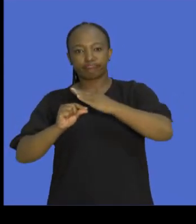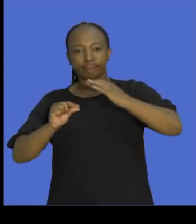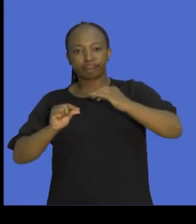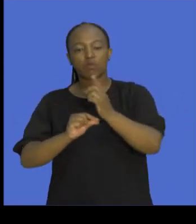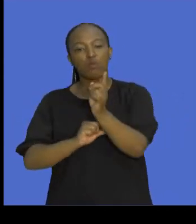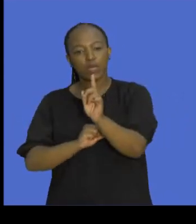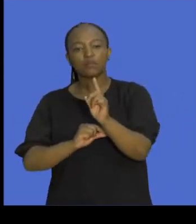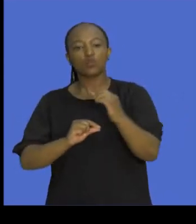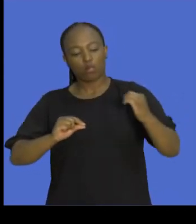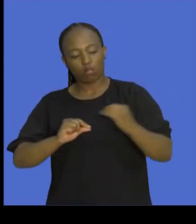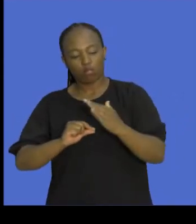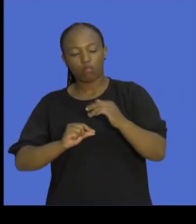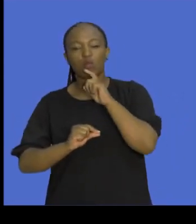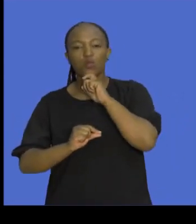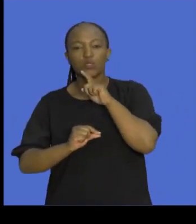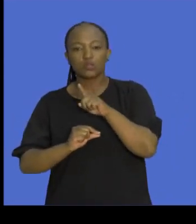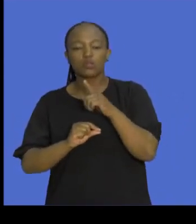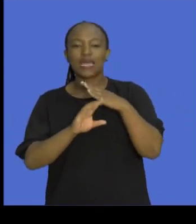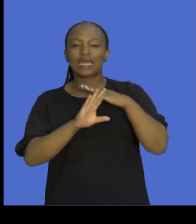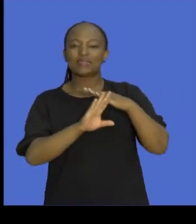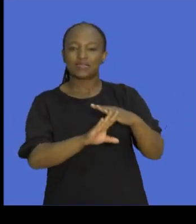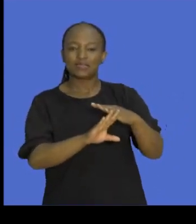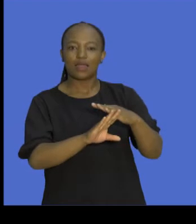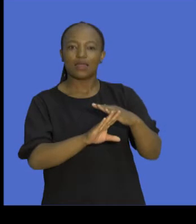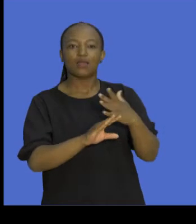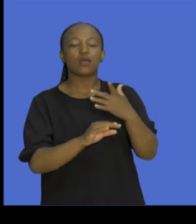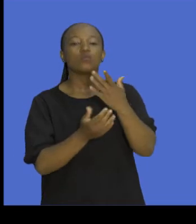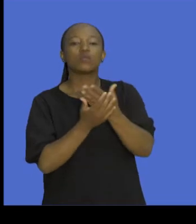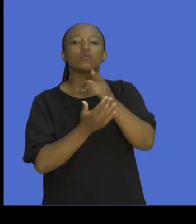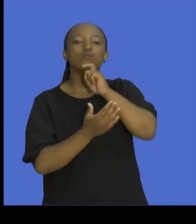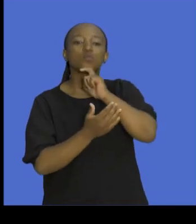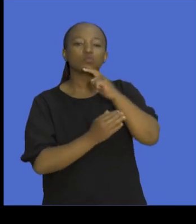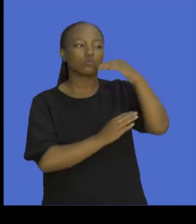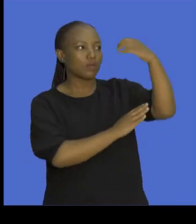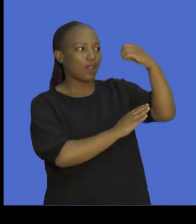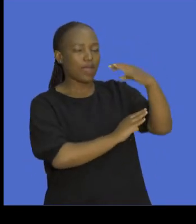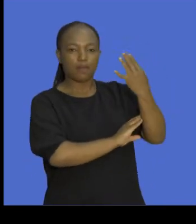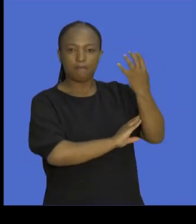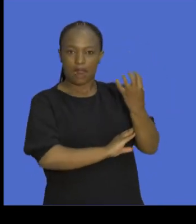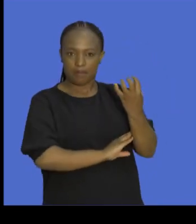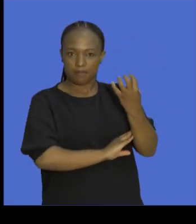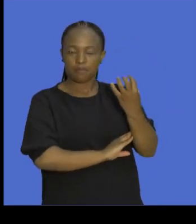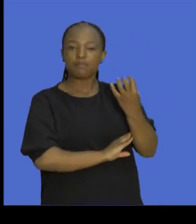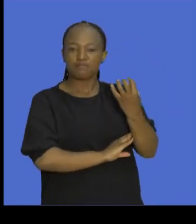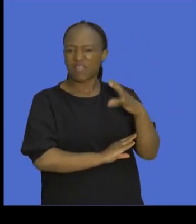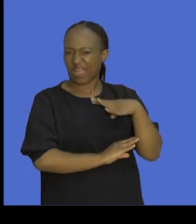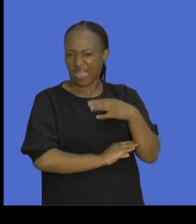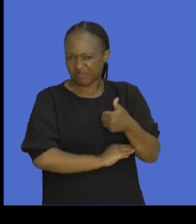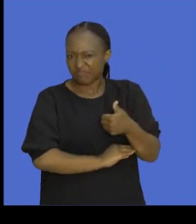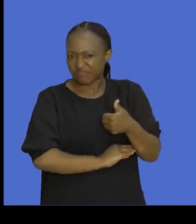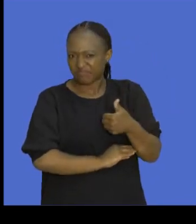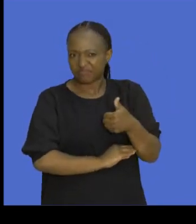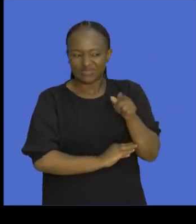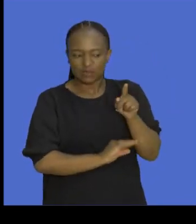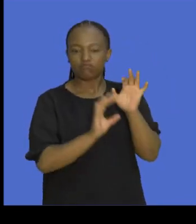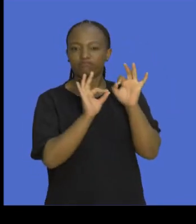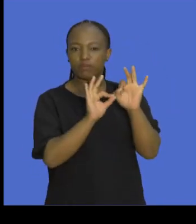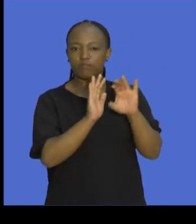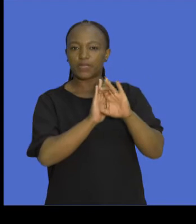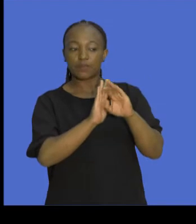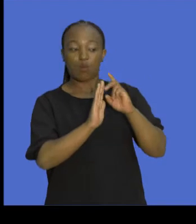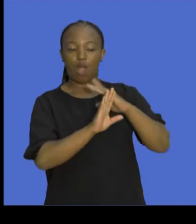them, okay? A resistor, which could be, in this case, we can use a light bulb. It's still fine, okay? Because it's a